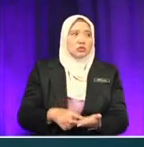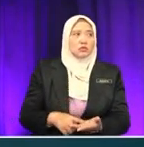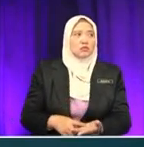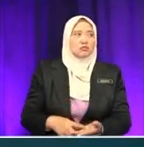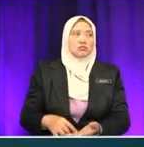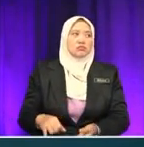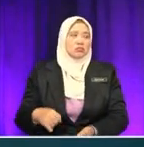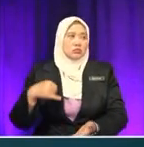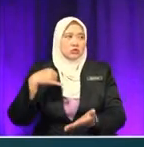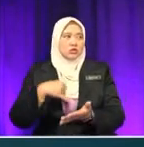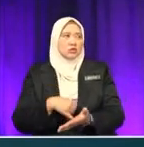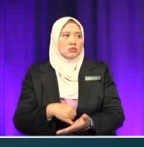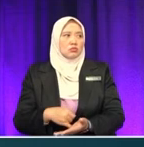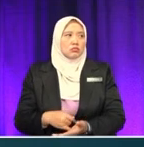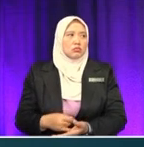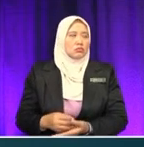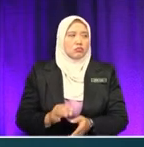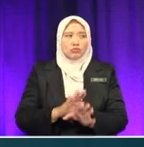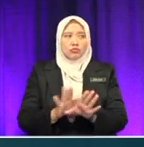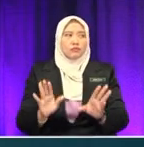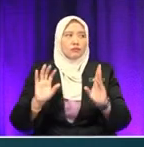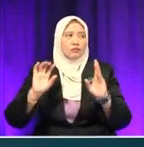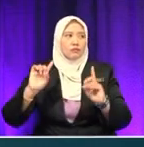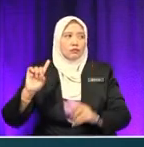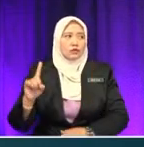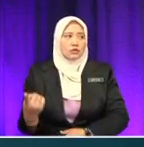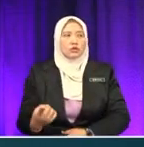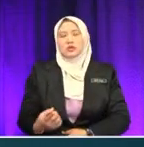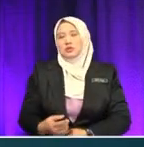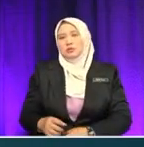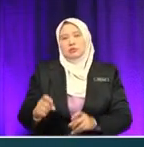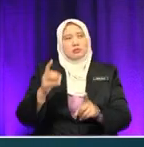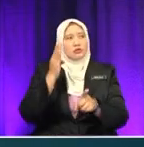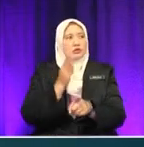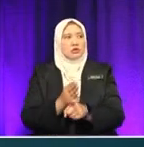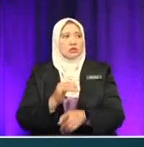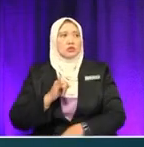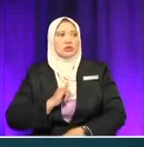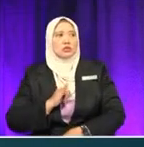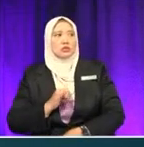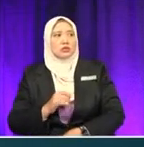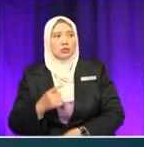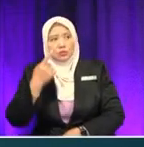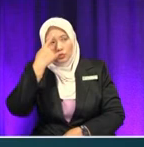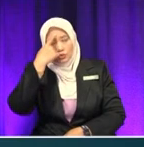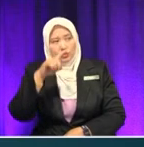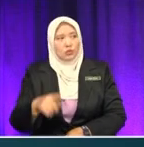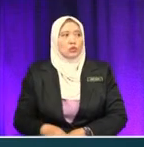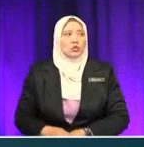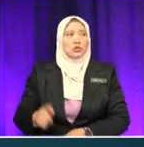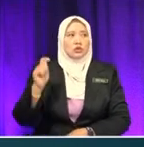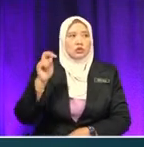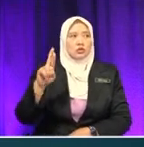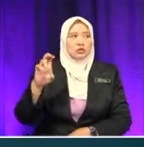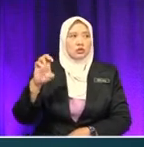to treasure them. Where did you get that from? You got it from the question, but you rephrase them a little bit, of course. All right. But I